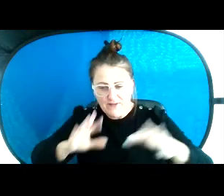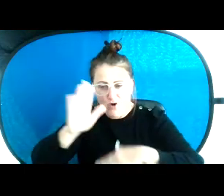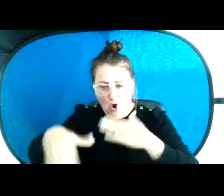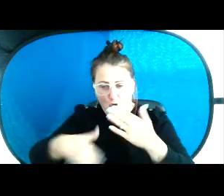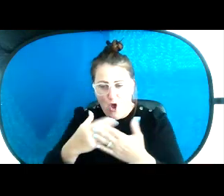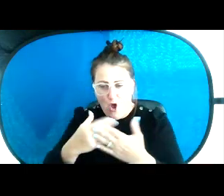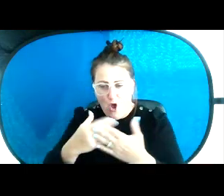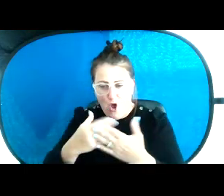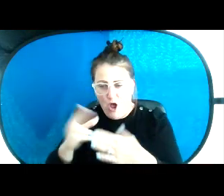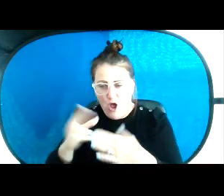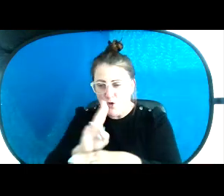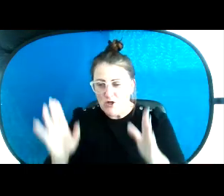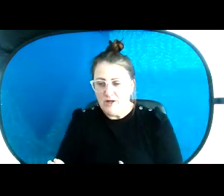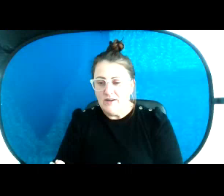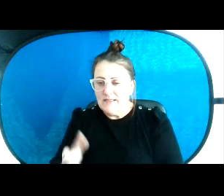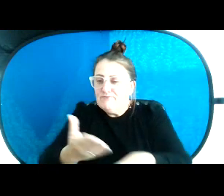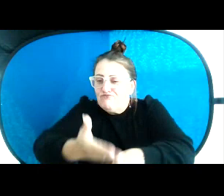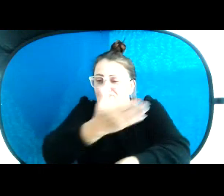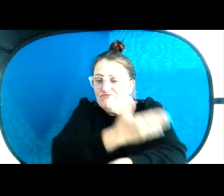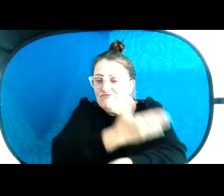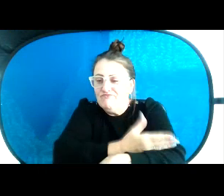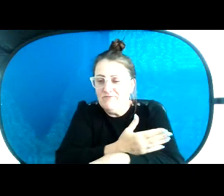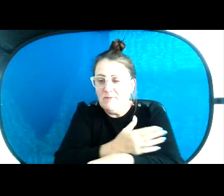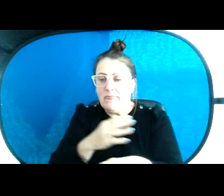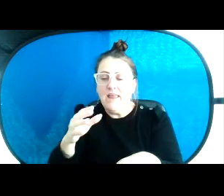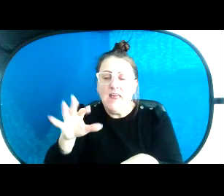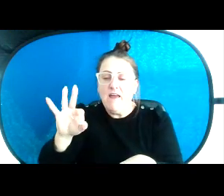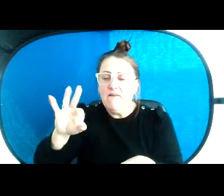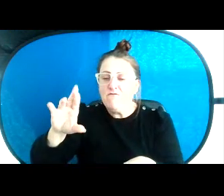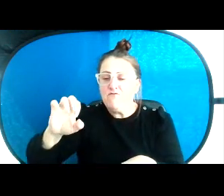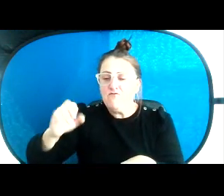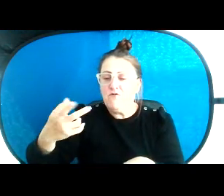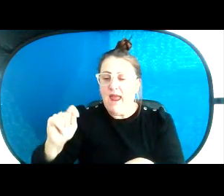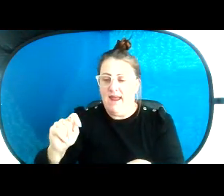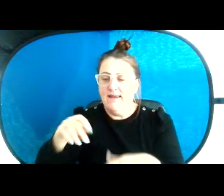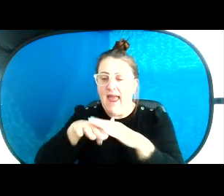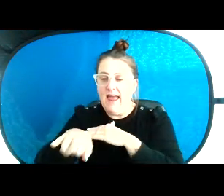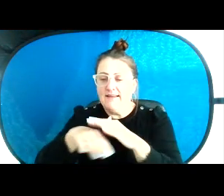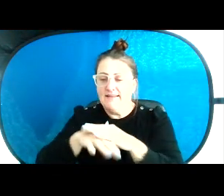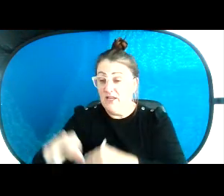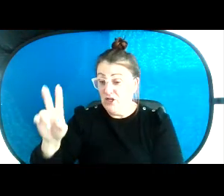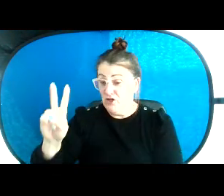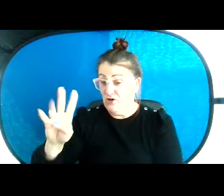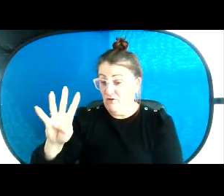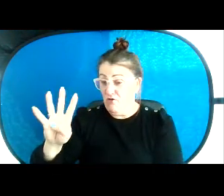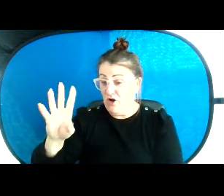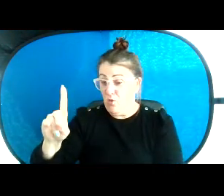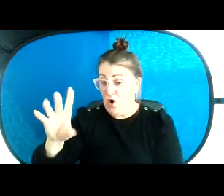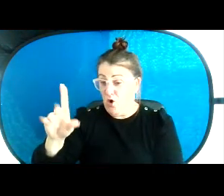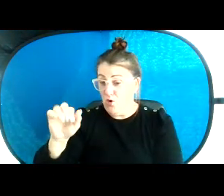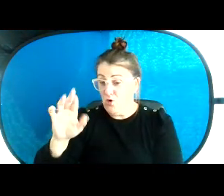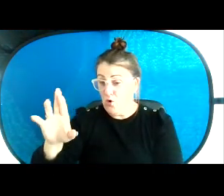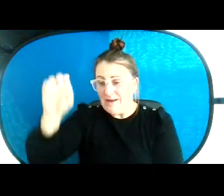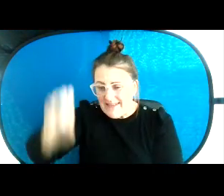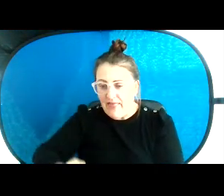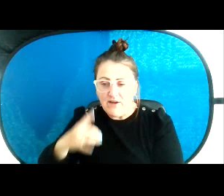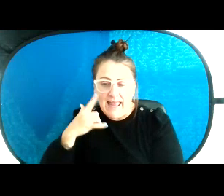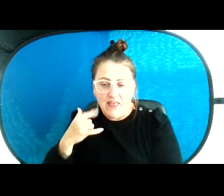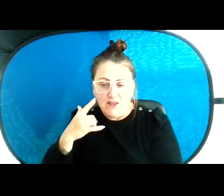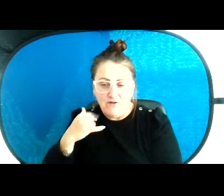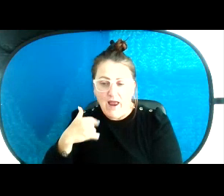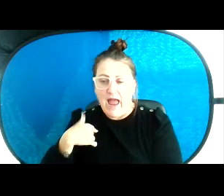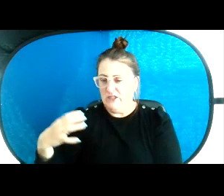enhancing freight access. I chaired our toll hearing for the 241-91 corridor in Southern California.